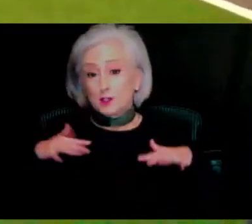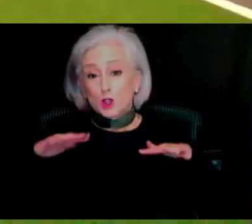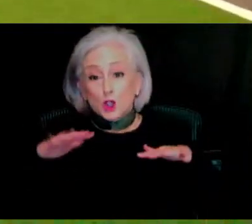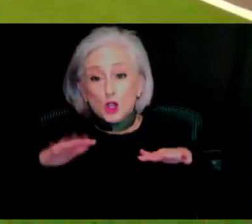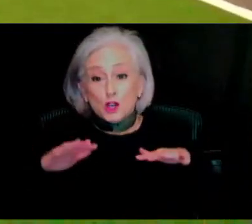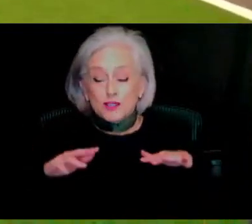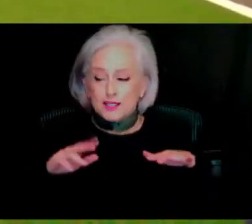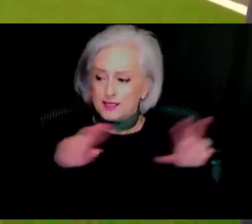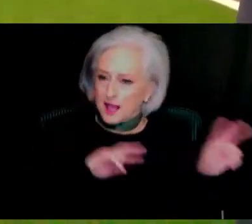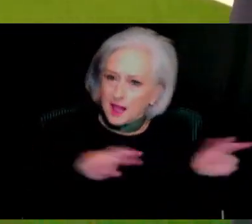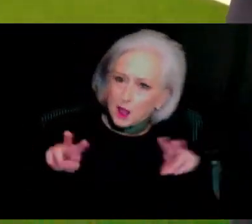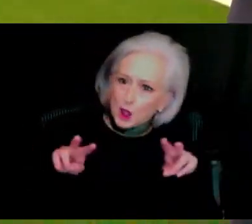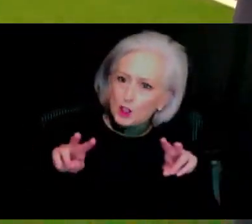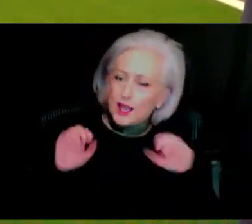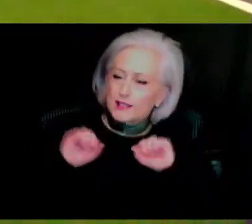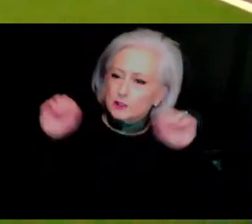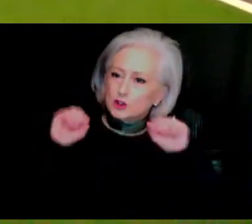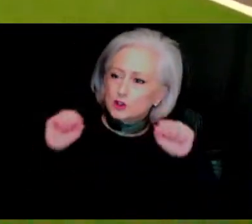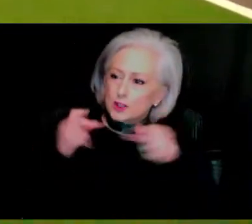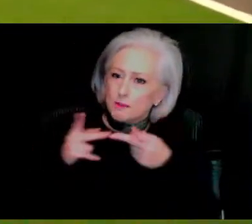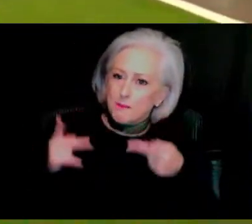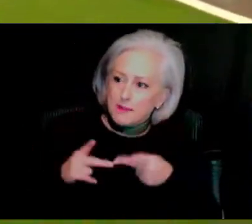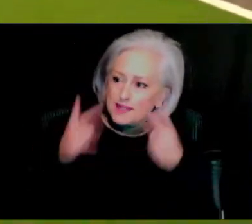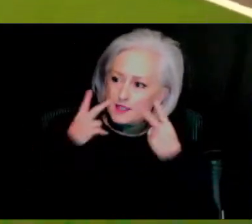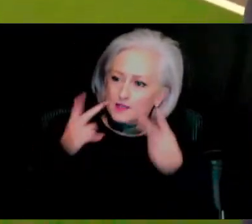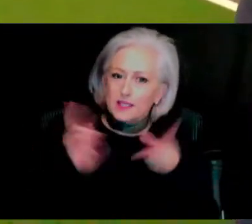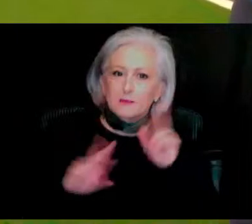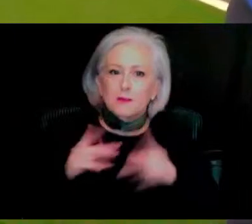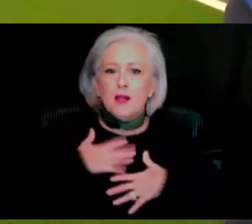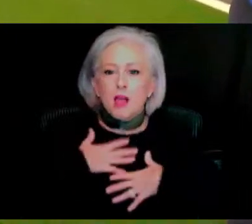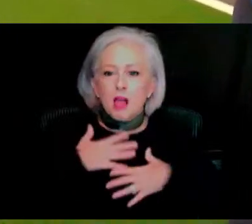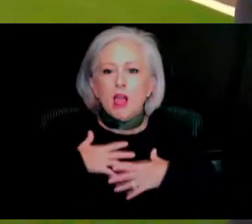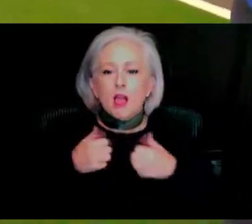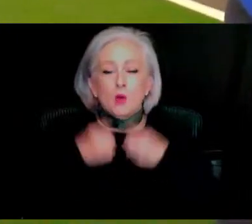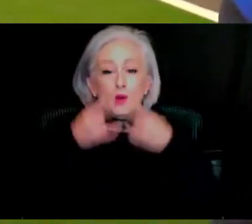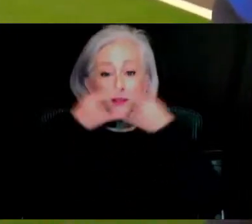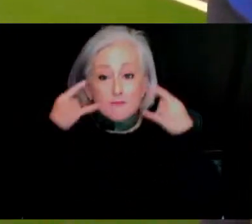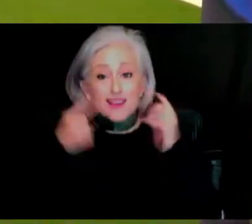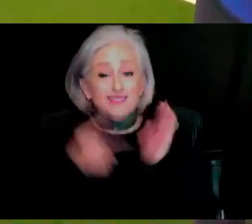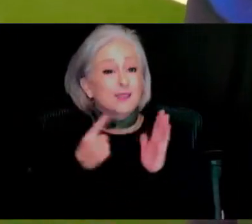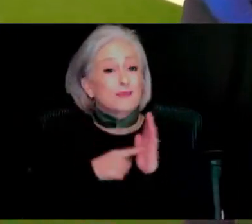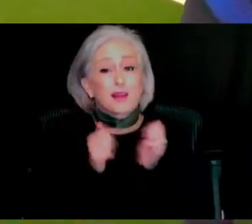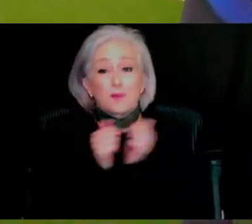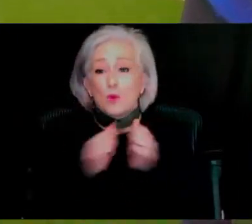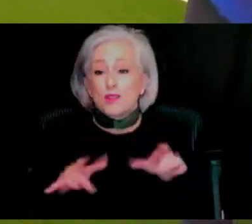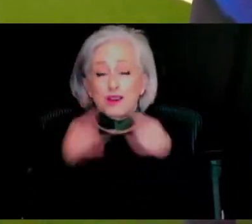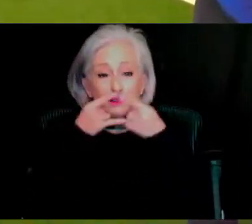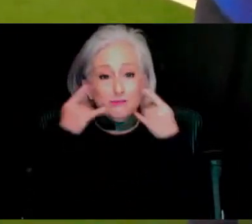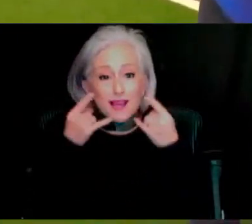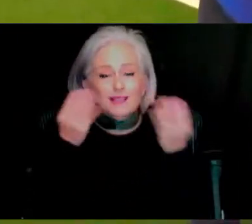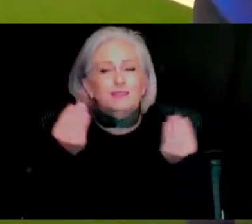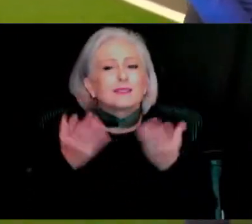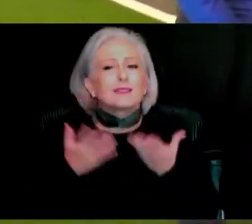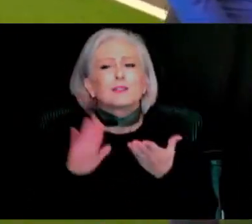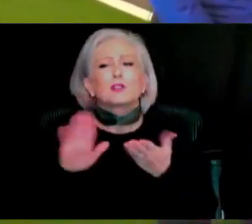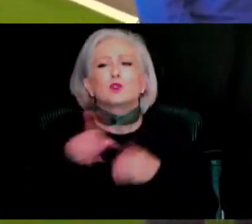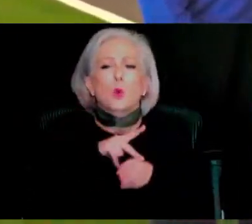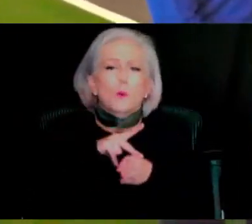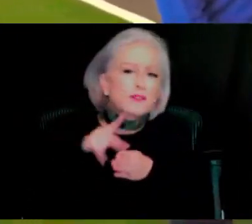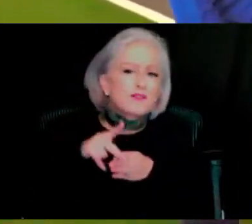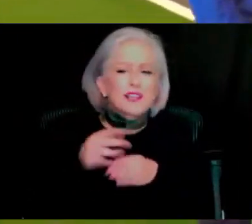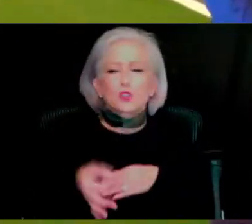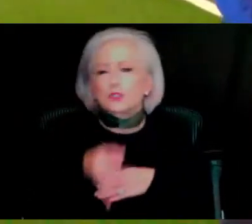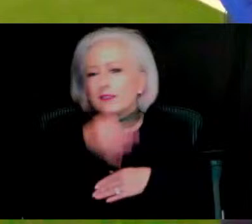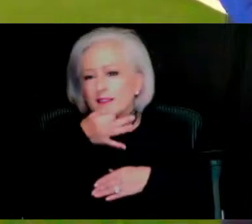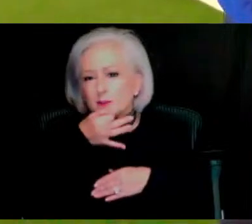people huffing and puffing with their masks on. Sometimes they're not wearing masks. So can you give us your professional expertise and your professional